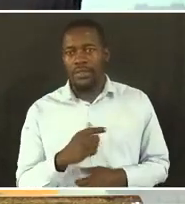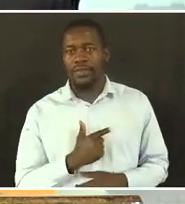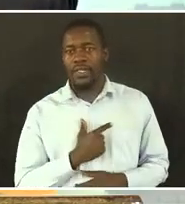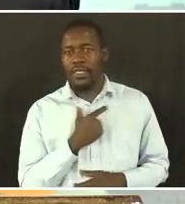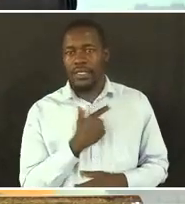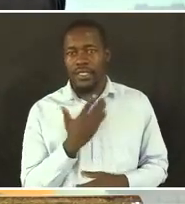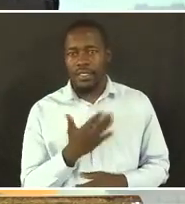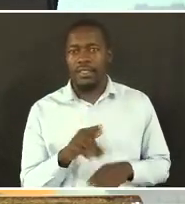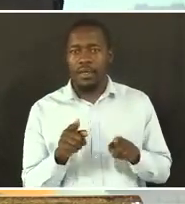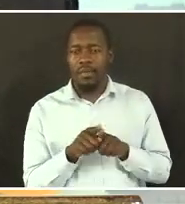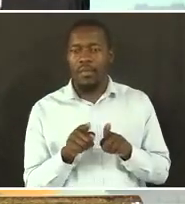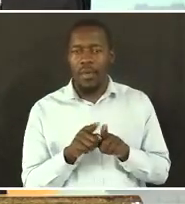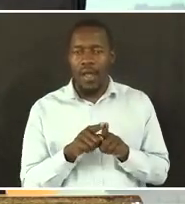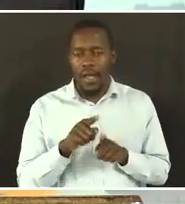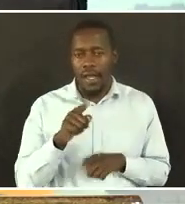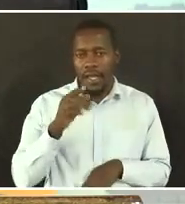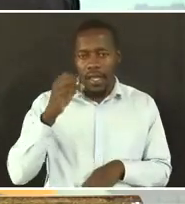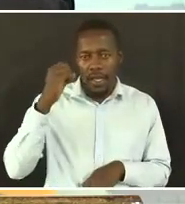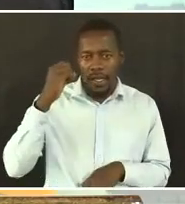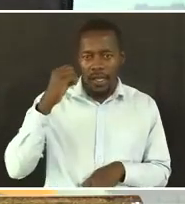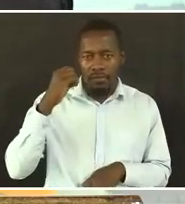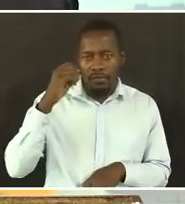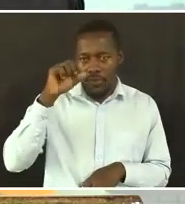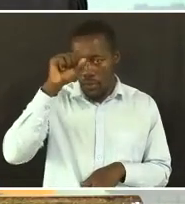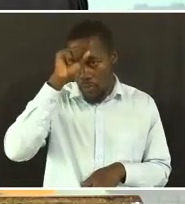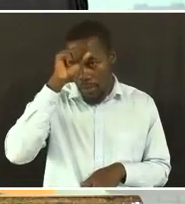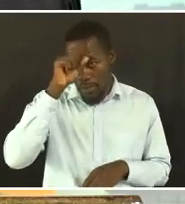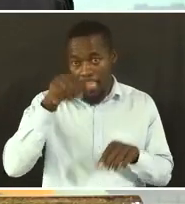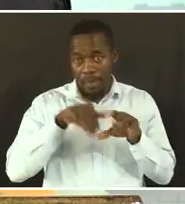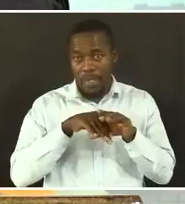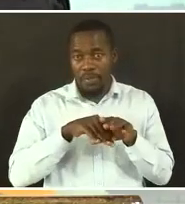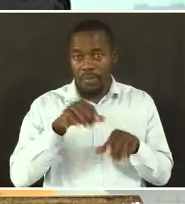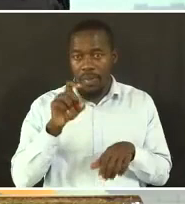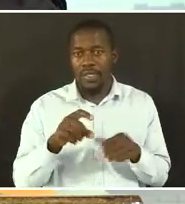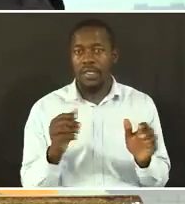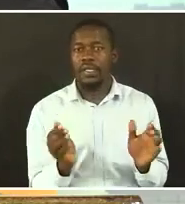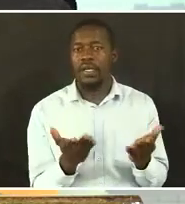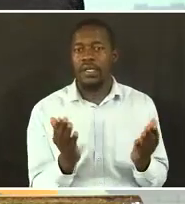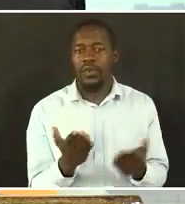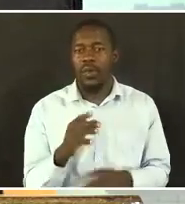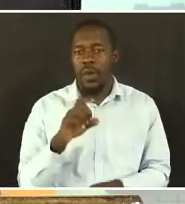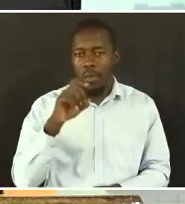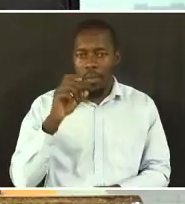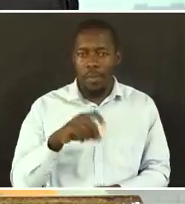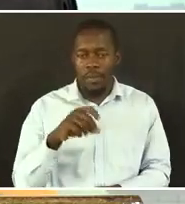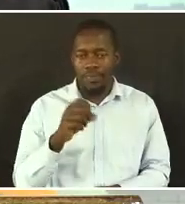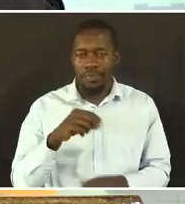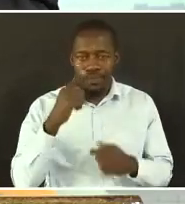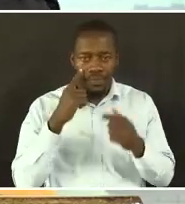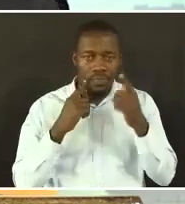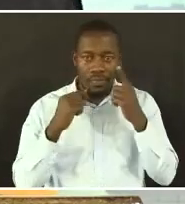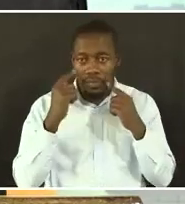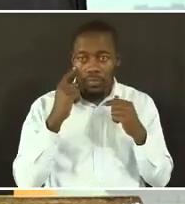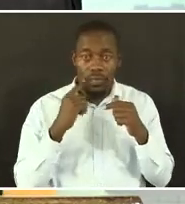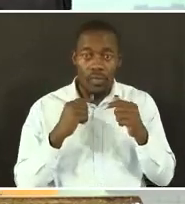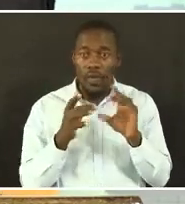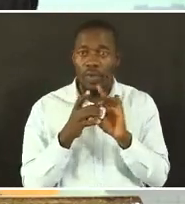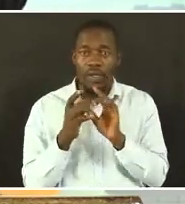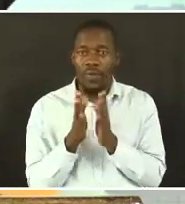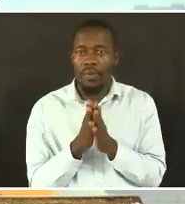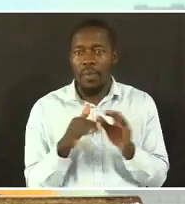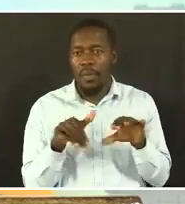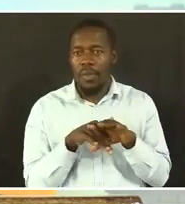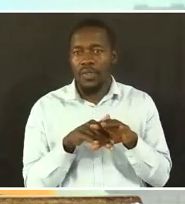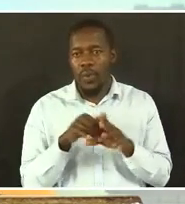to be comforted. The ignorant instructed. The inexperienced counseled. We are to weep with those who weep. Rejoice with those that